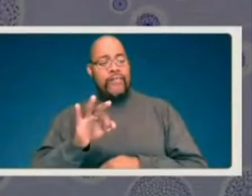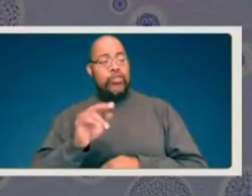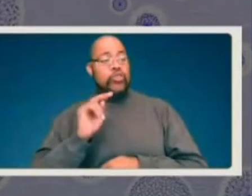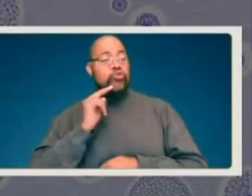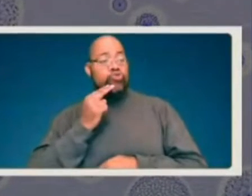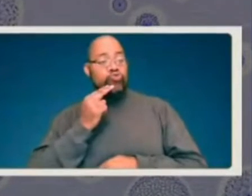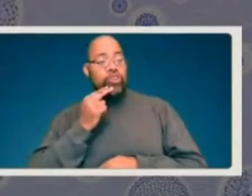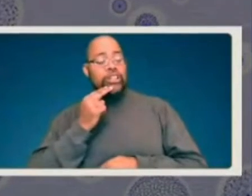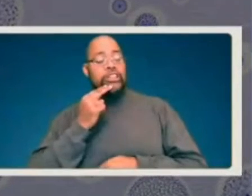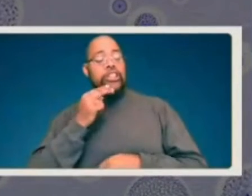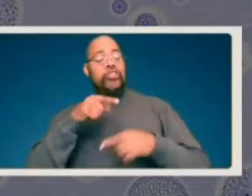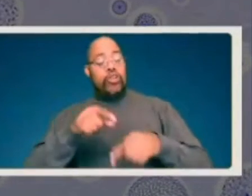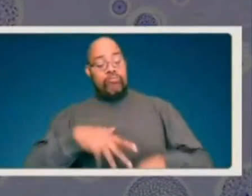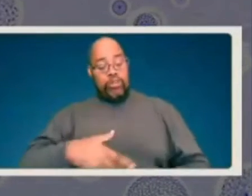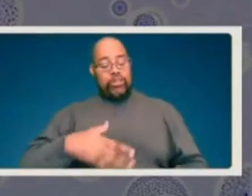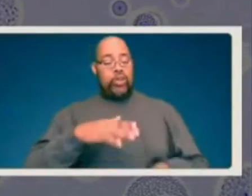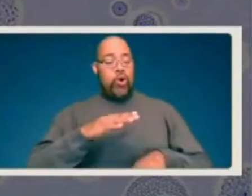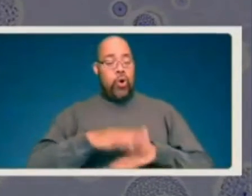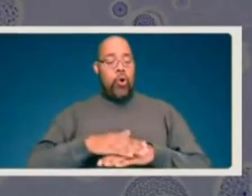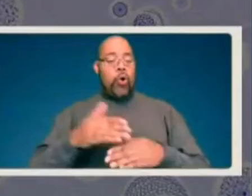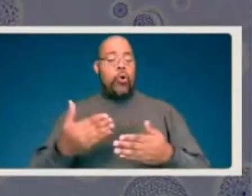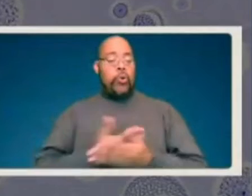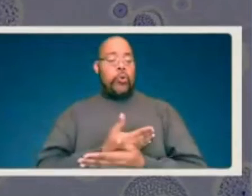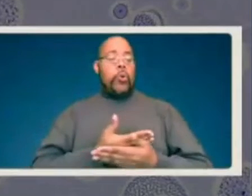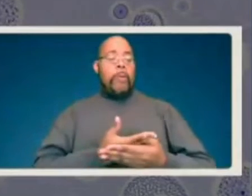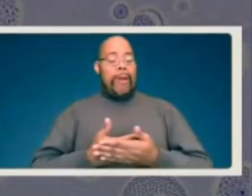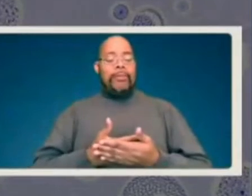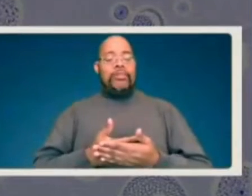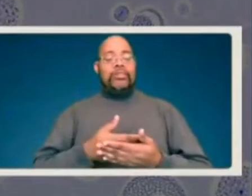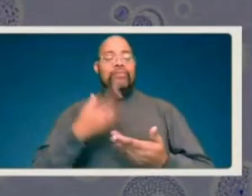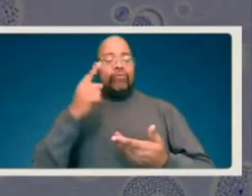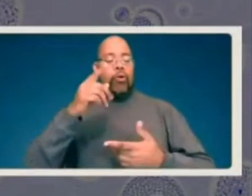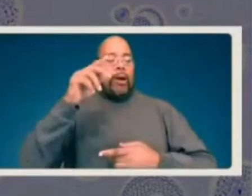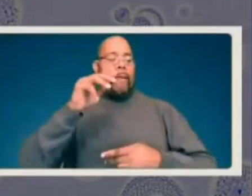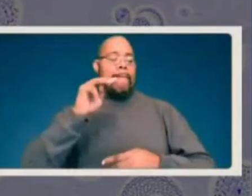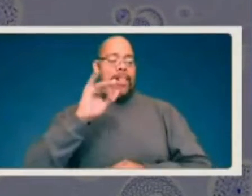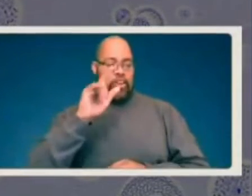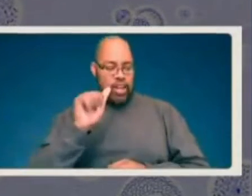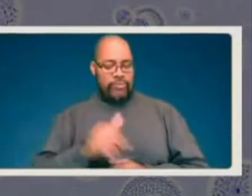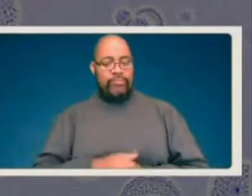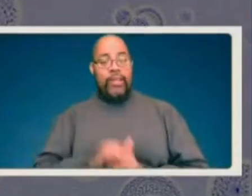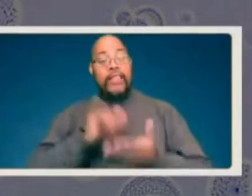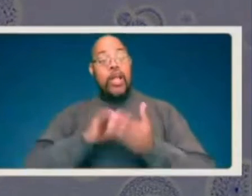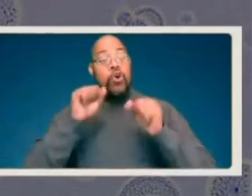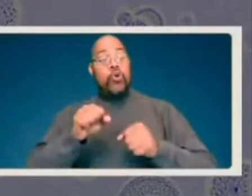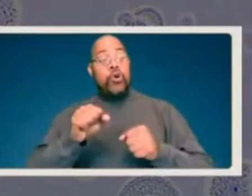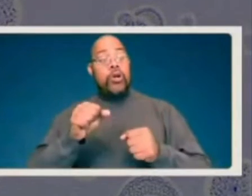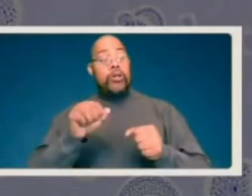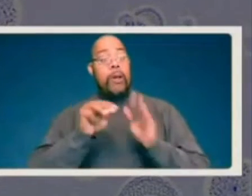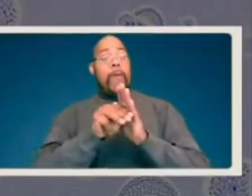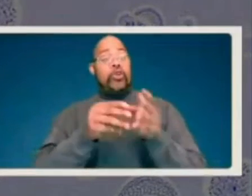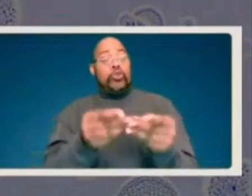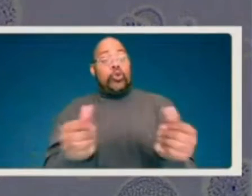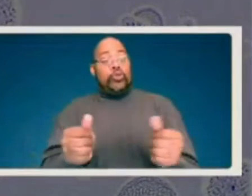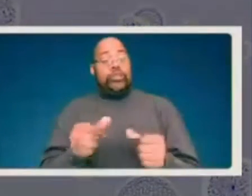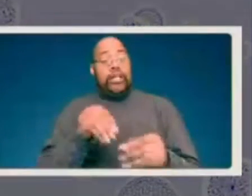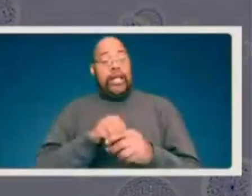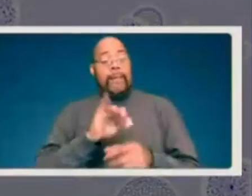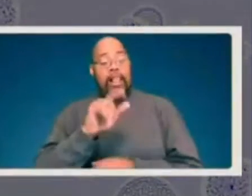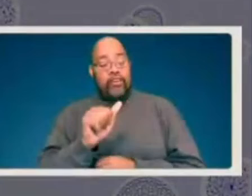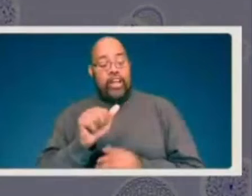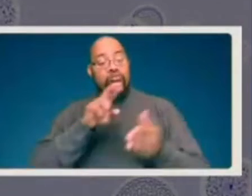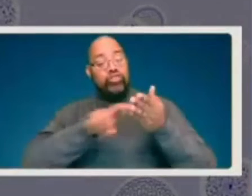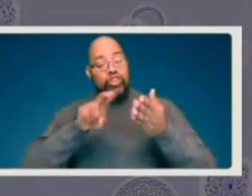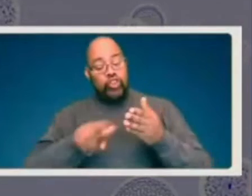moderate malnutrition during pregnancy on neonatal immunity to malaria. And this could be the model solution